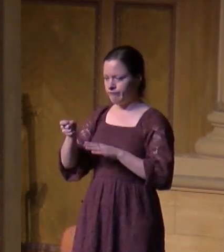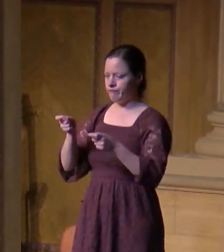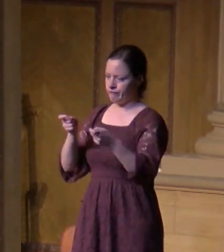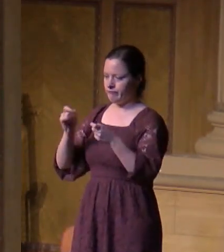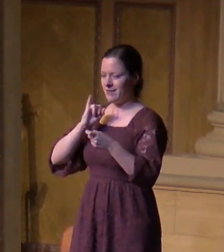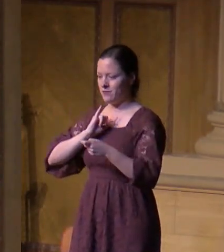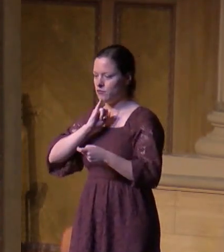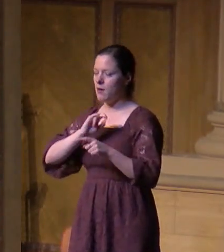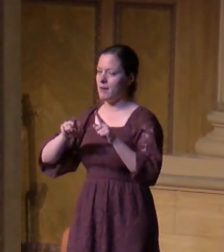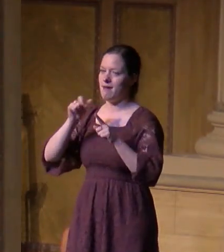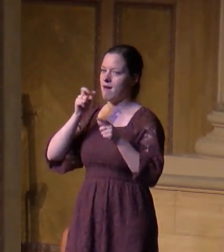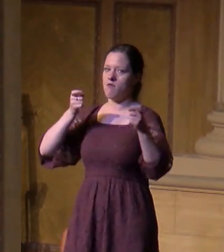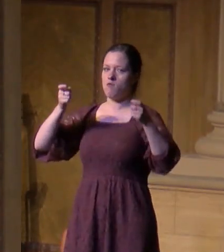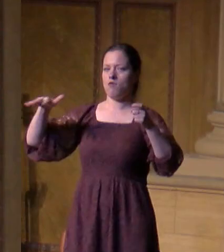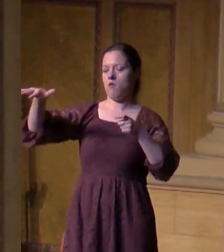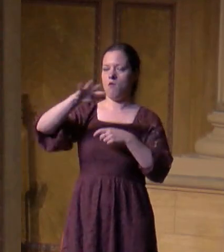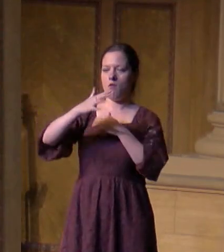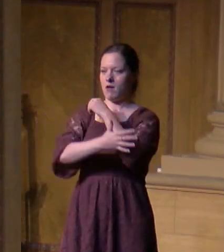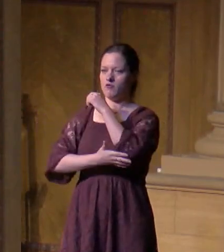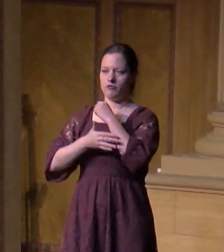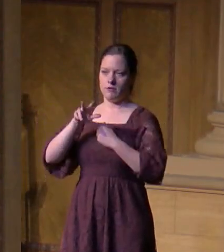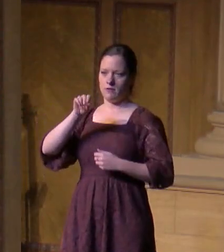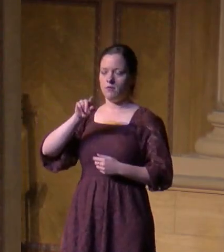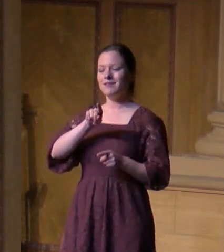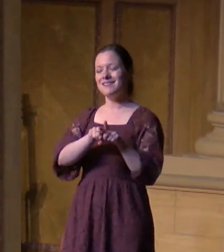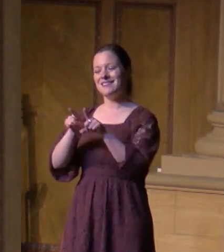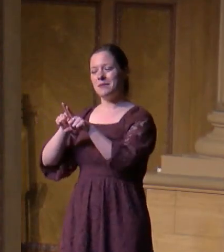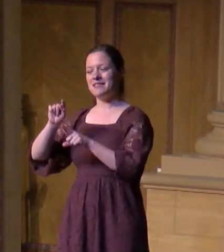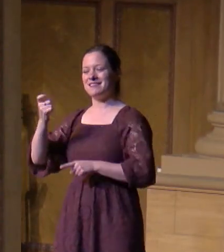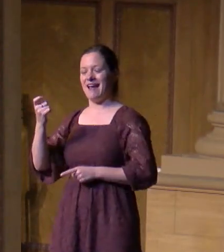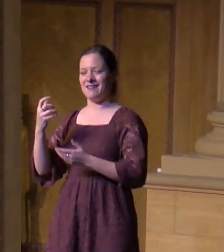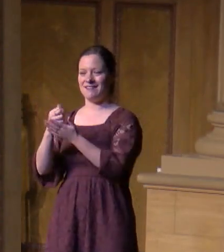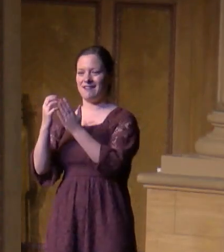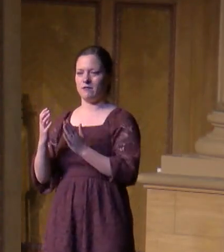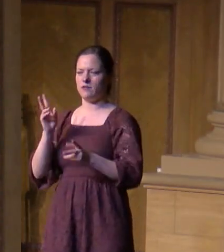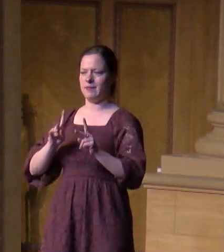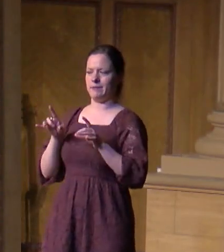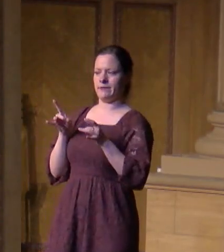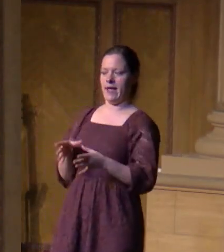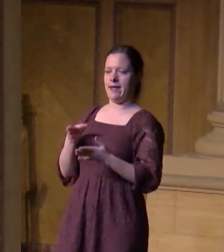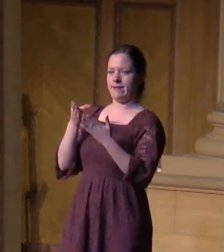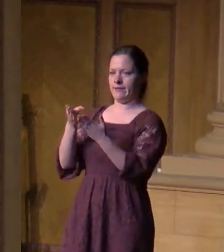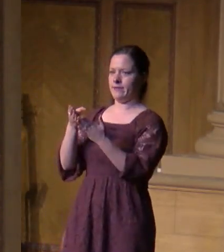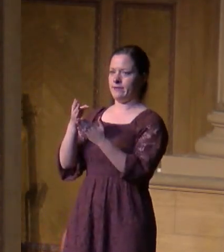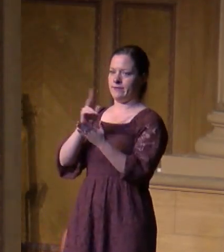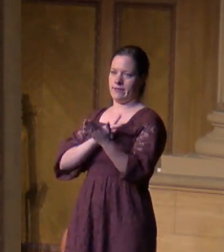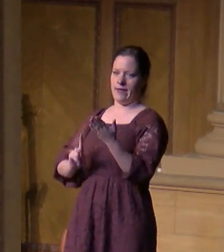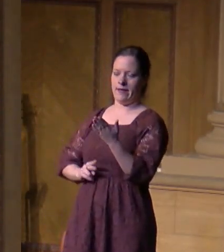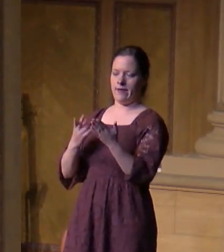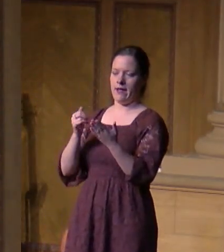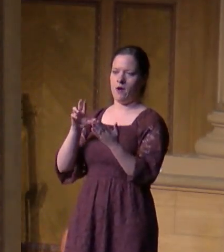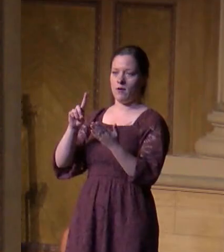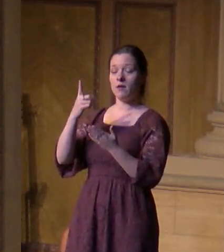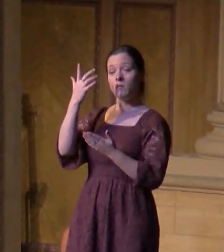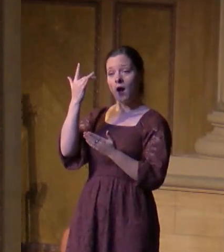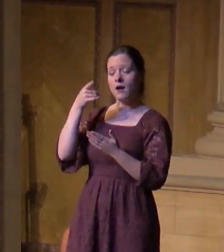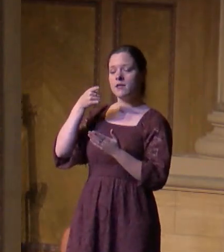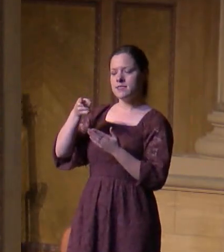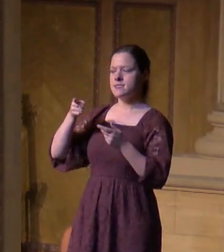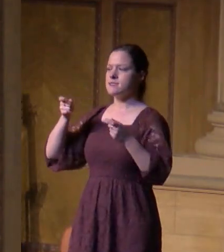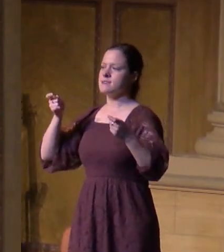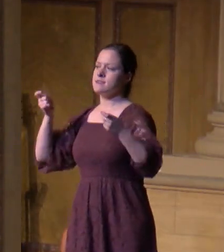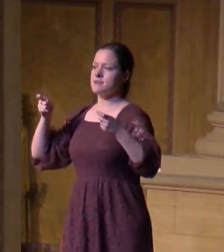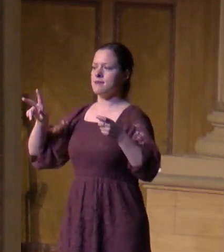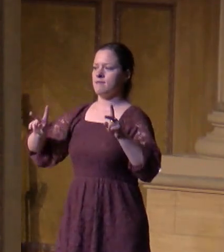not the whole country. And just like the tax collectors, he was hated because he extended Roman rule over the Jewish people